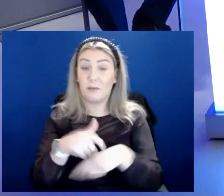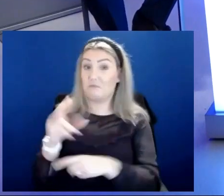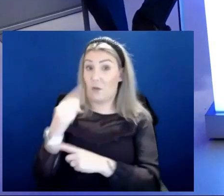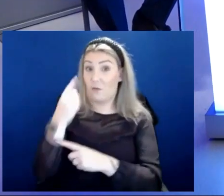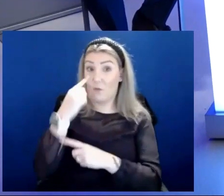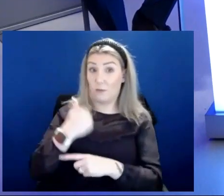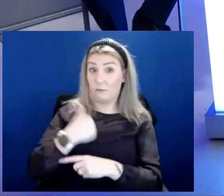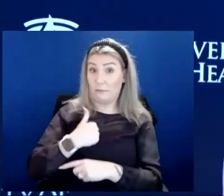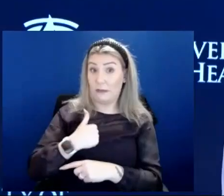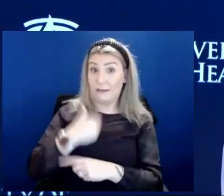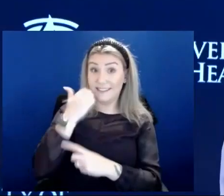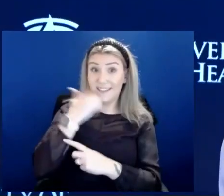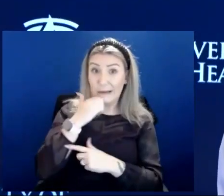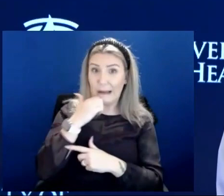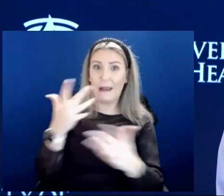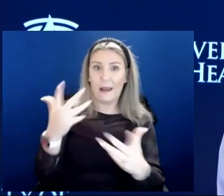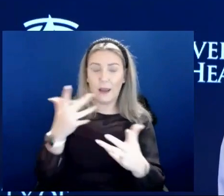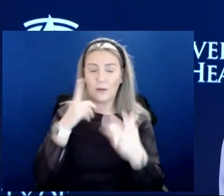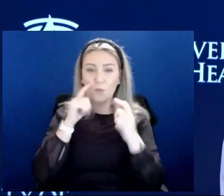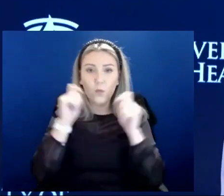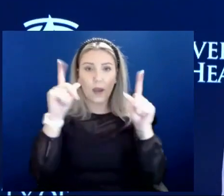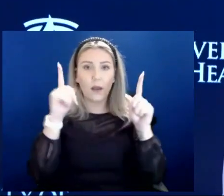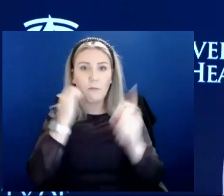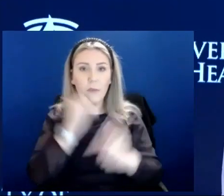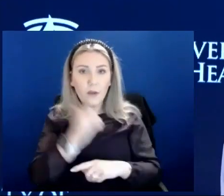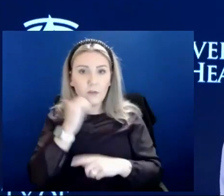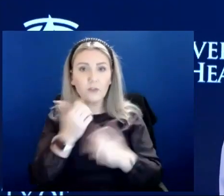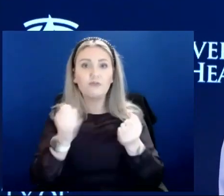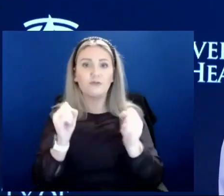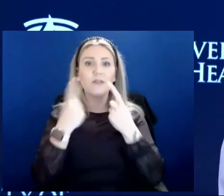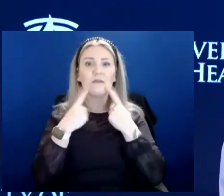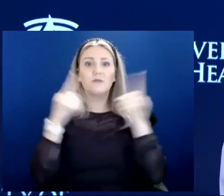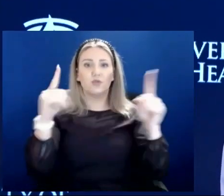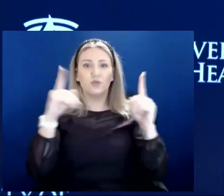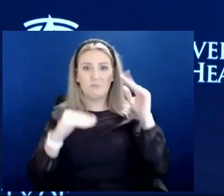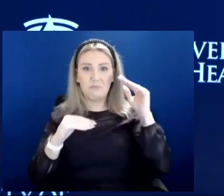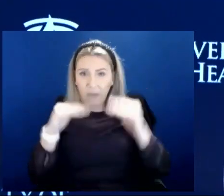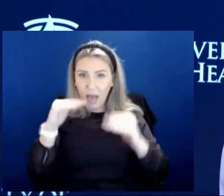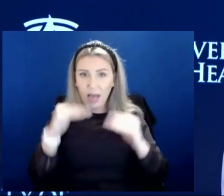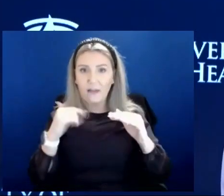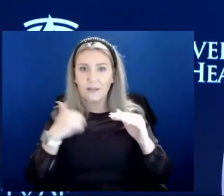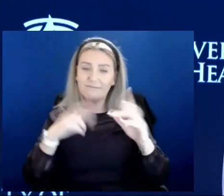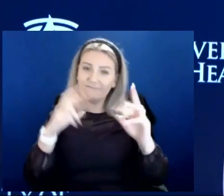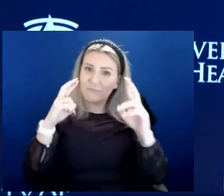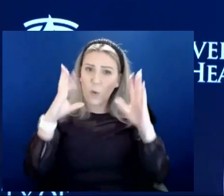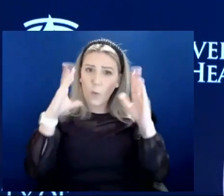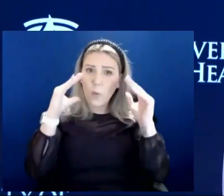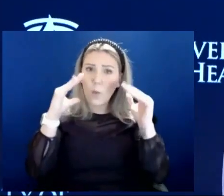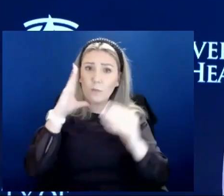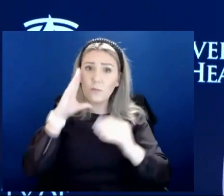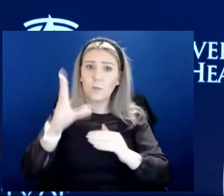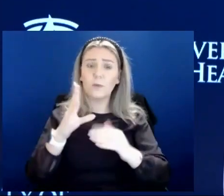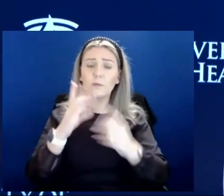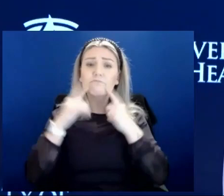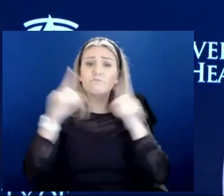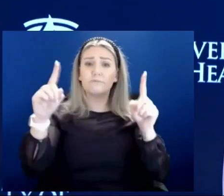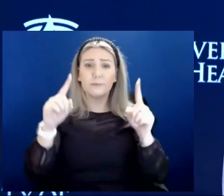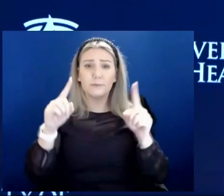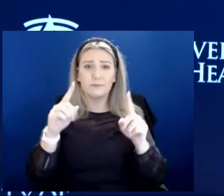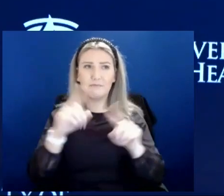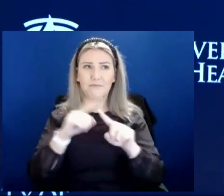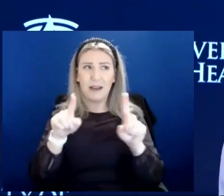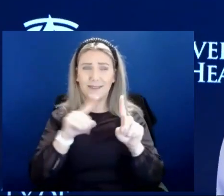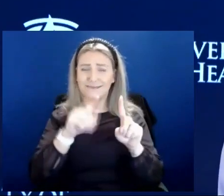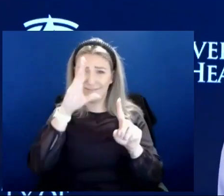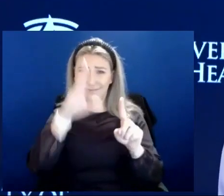battle, right? Wake up every day trying to achieve that balance that I hope to achieve, and it doesn't ever happen perfectly.